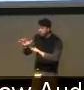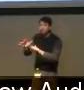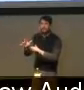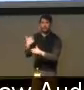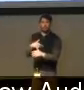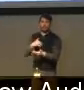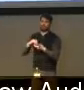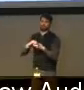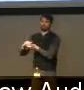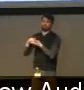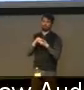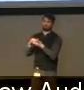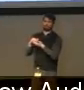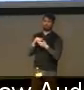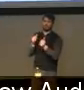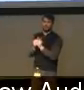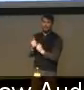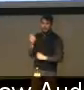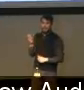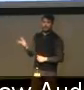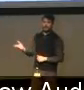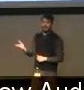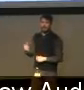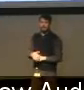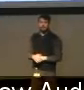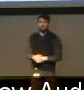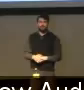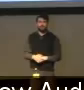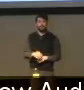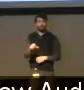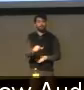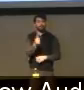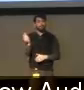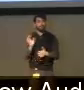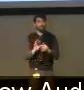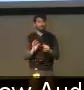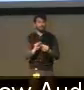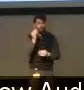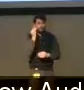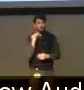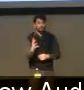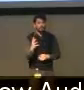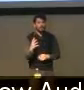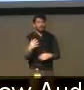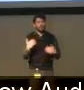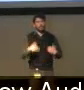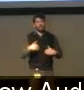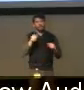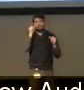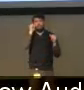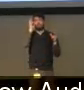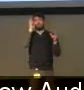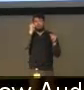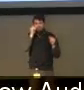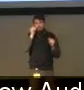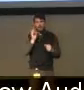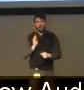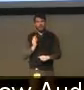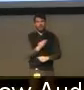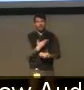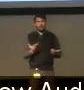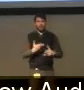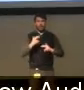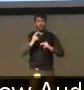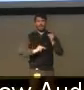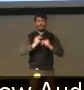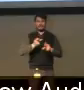great collaboration there. The other thing I'll say is we've had phenomenal support from our facilities teams